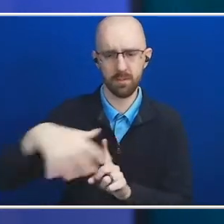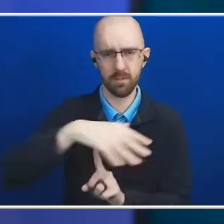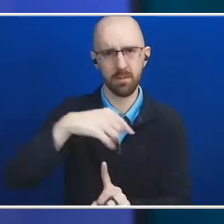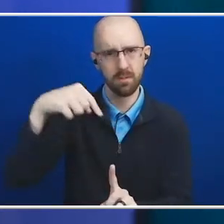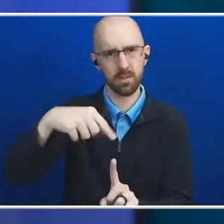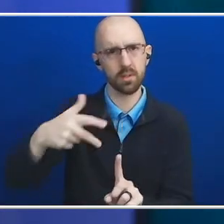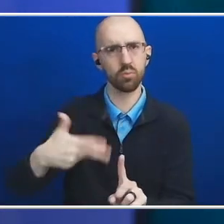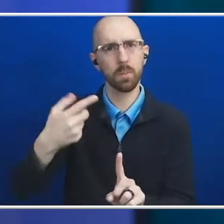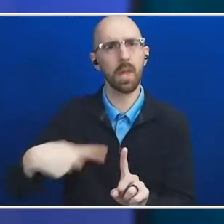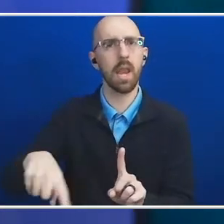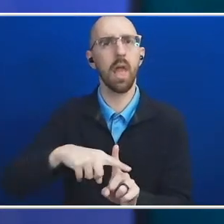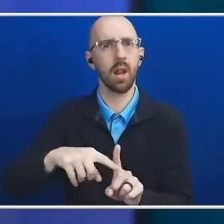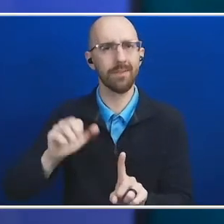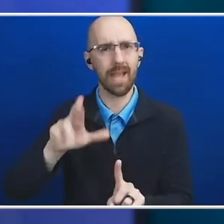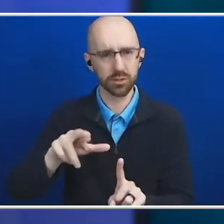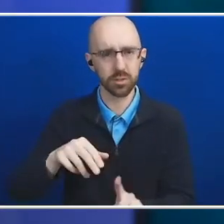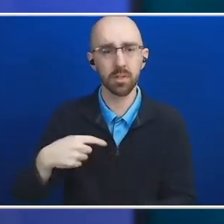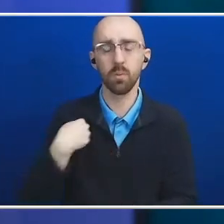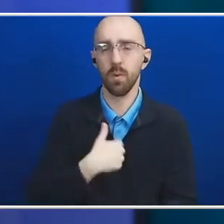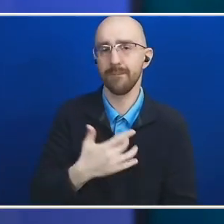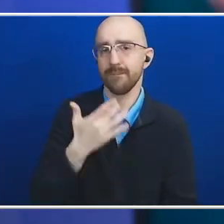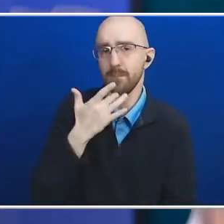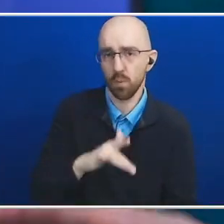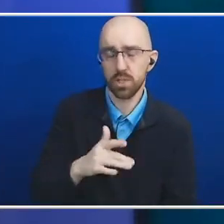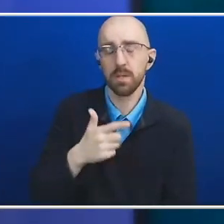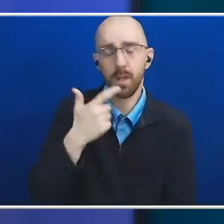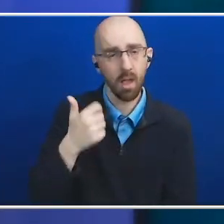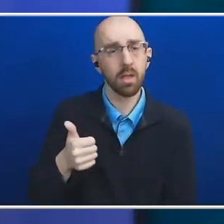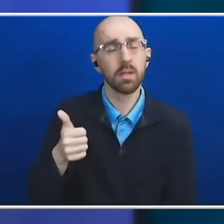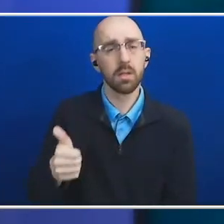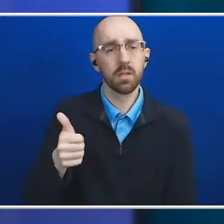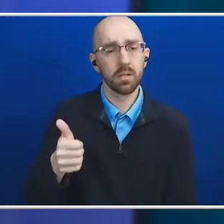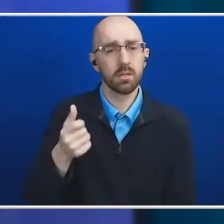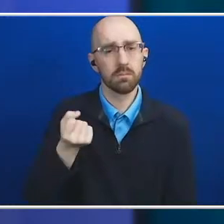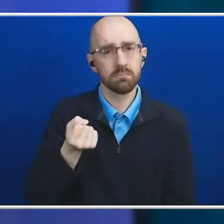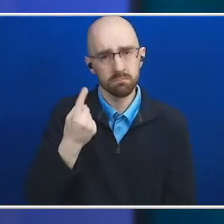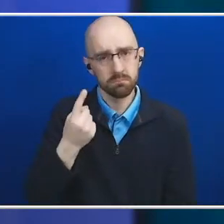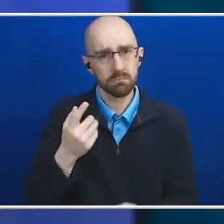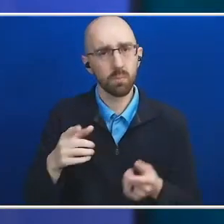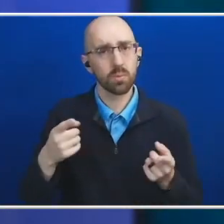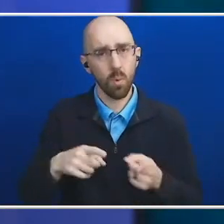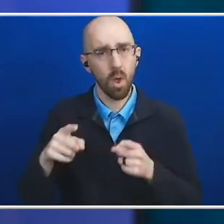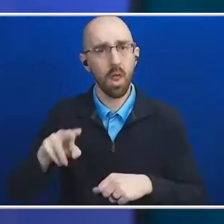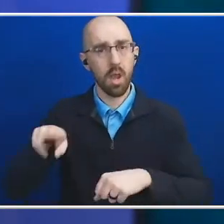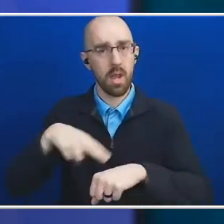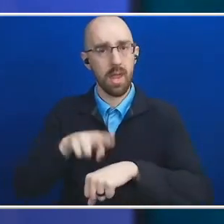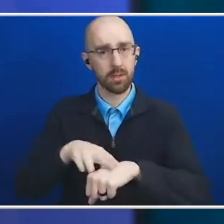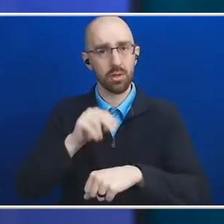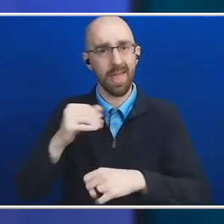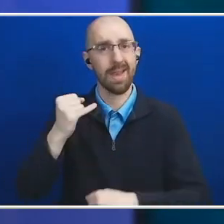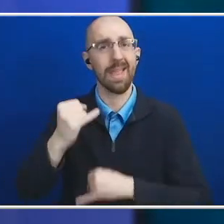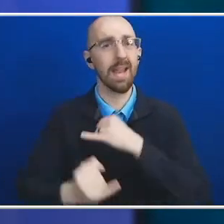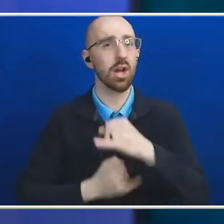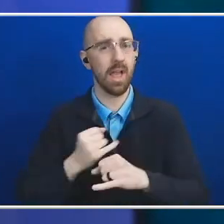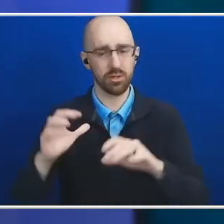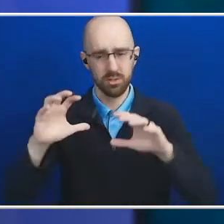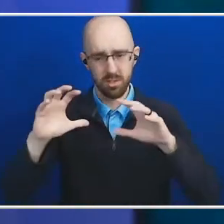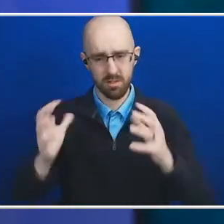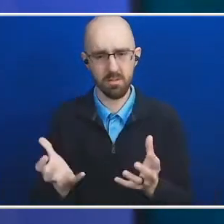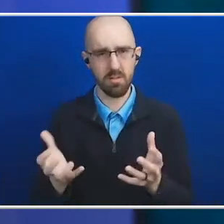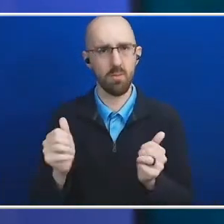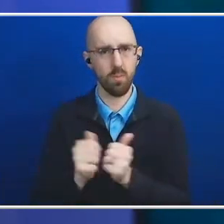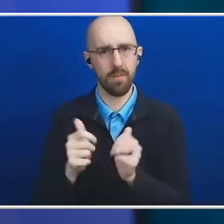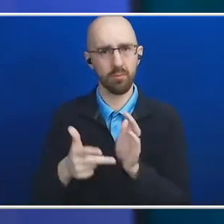fortunate because she is understanding what's going on the national and even international front within triple negative breast cancer